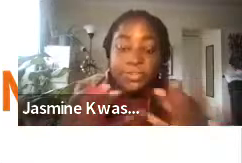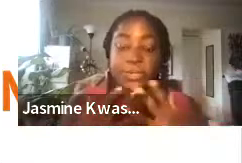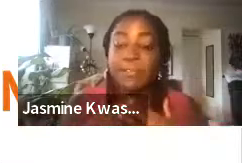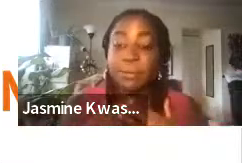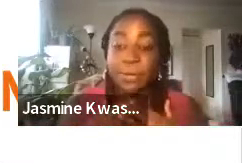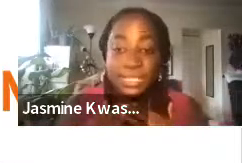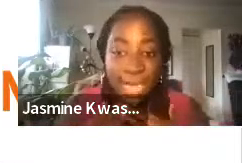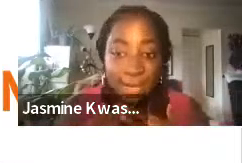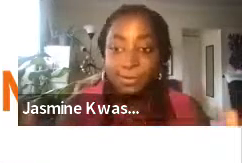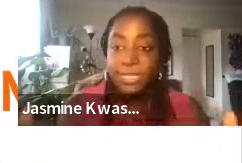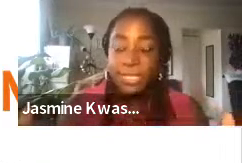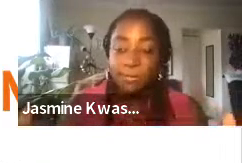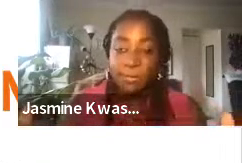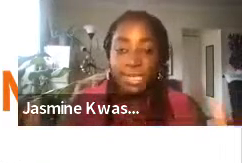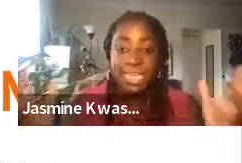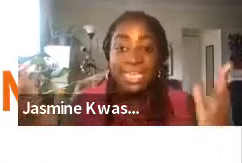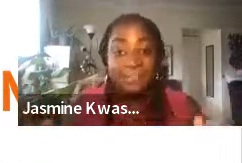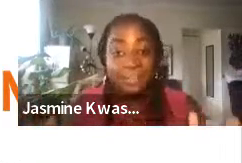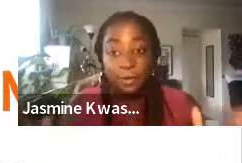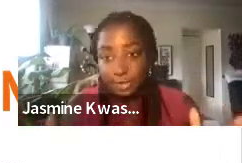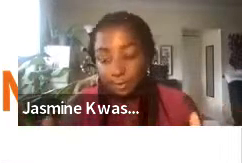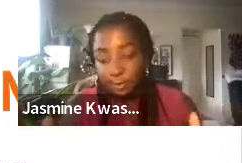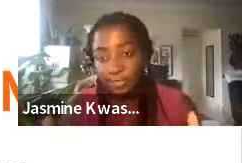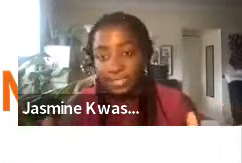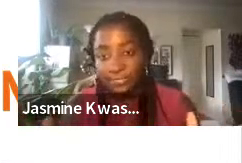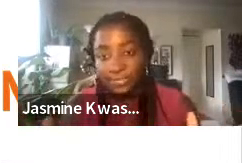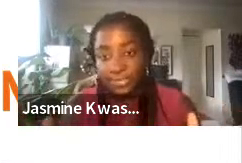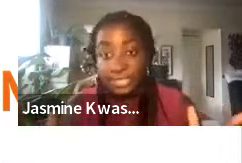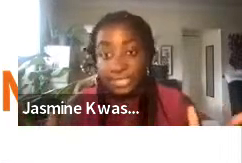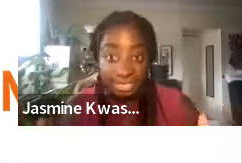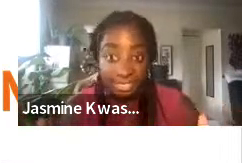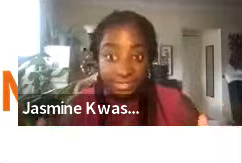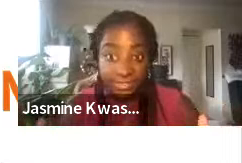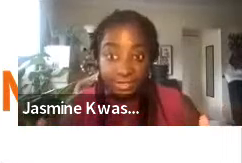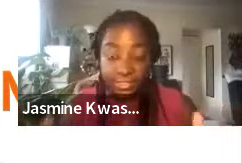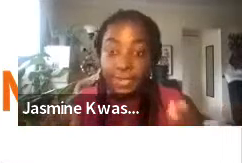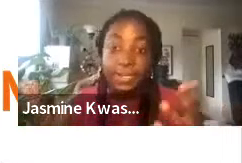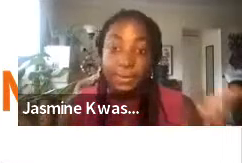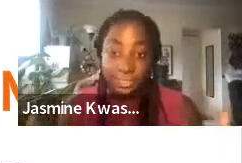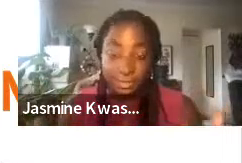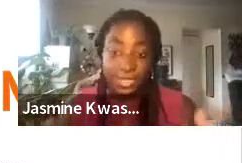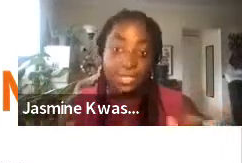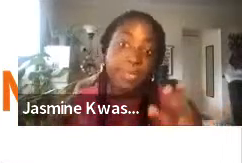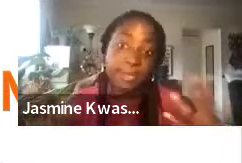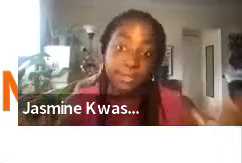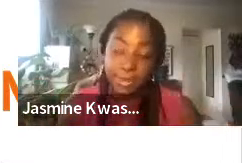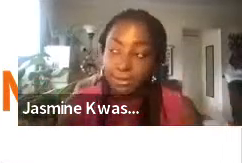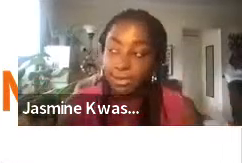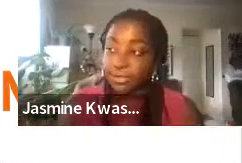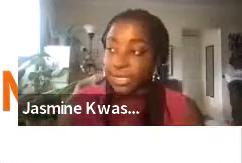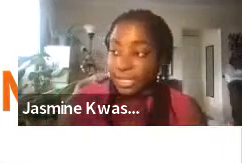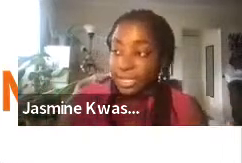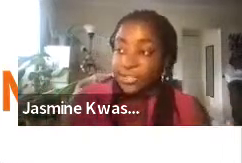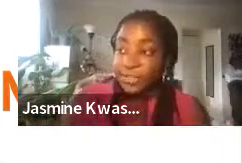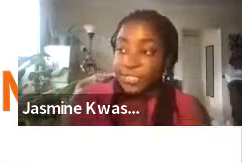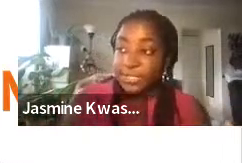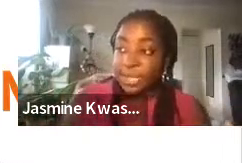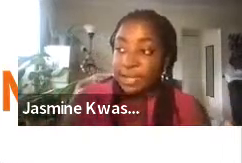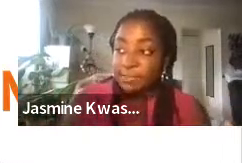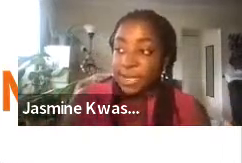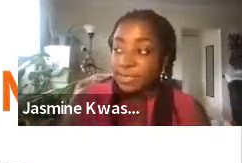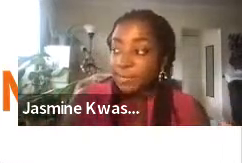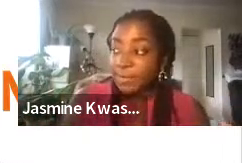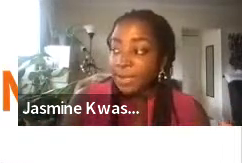table, we're going to treat everyone as absolutely equal, even though people have different needs, depending on what they look like and depending on their background. So